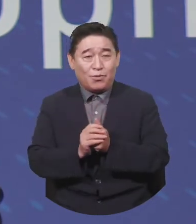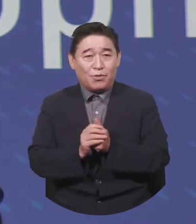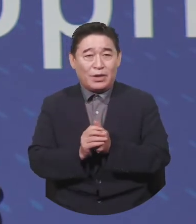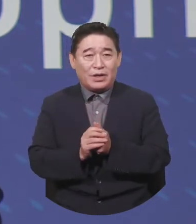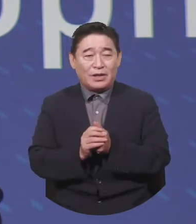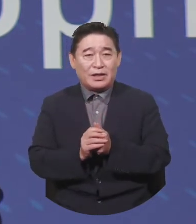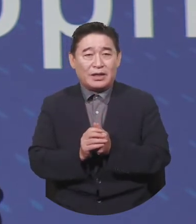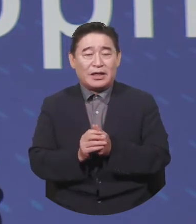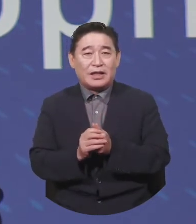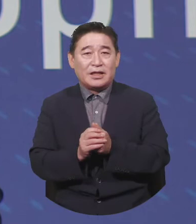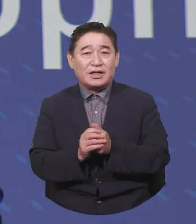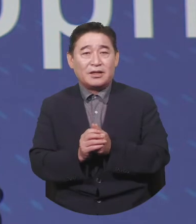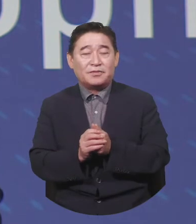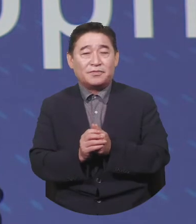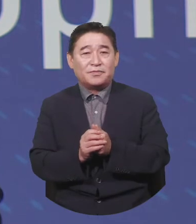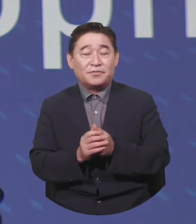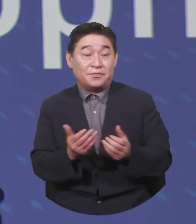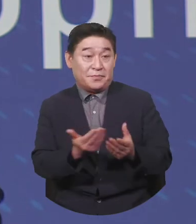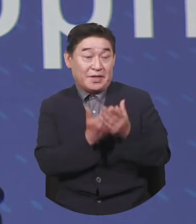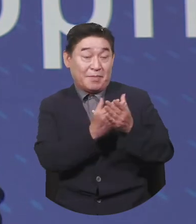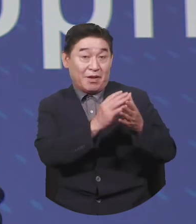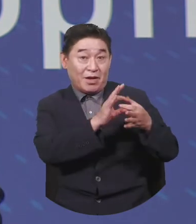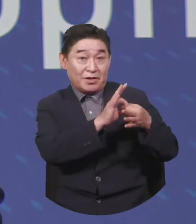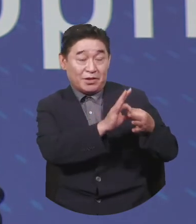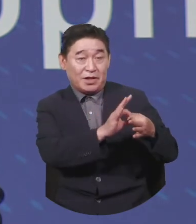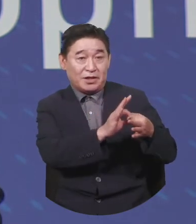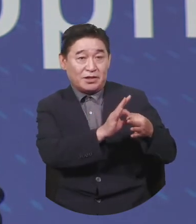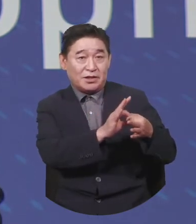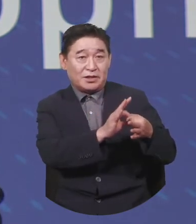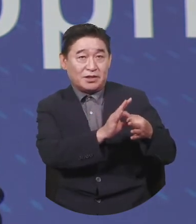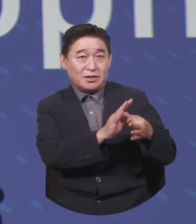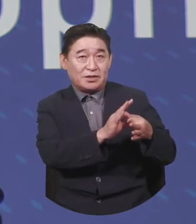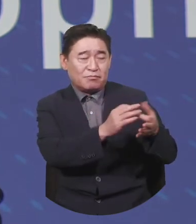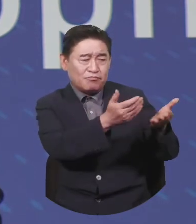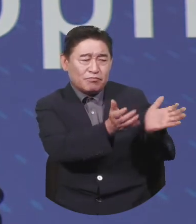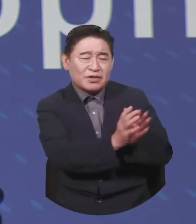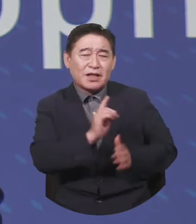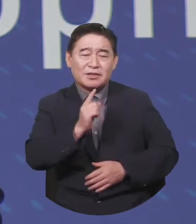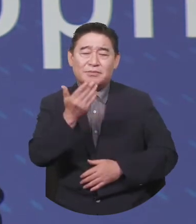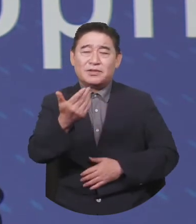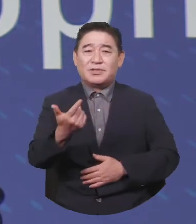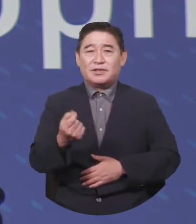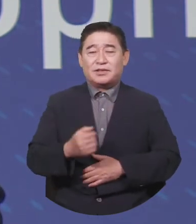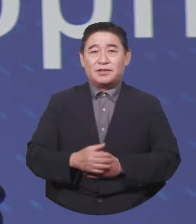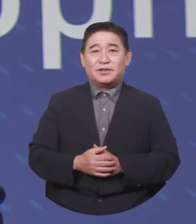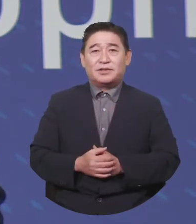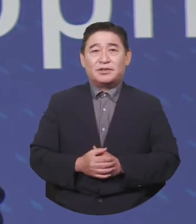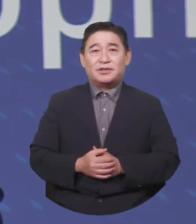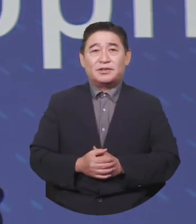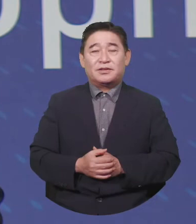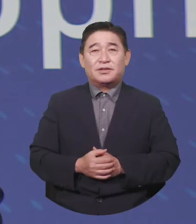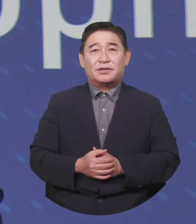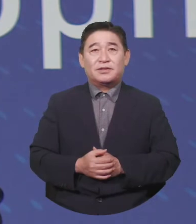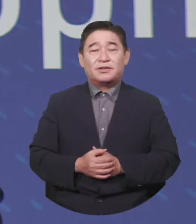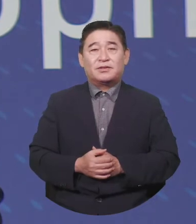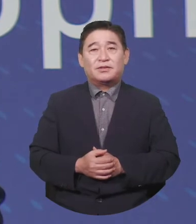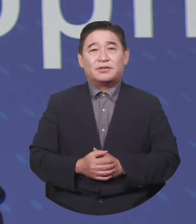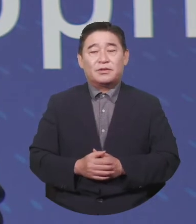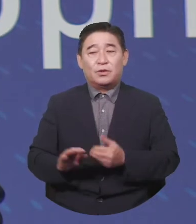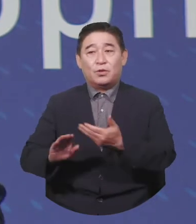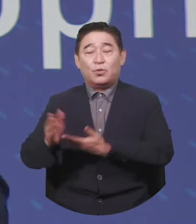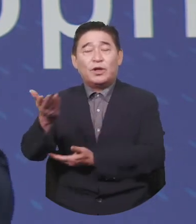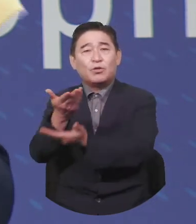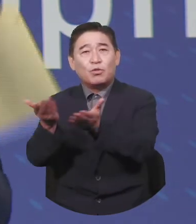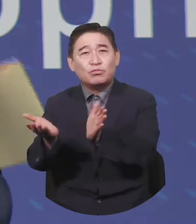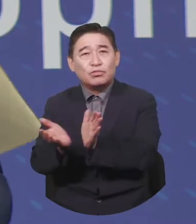And so far I know it's also rather related to the Ministry of Foreign Affairs. So it